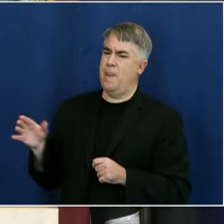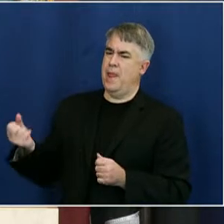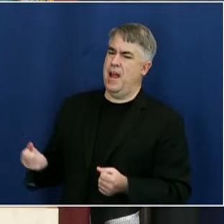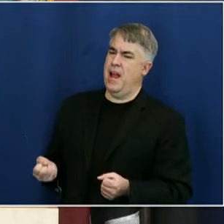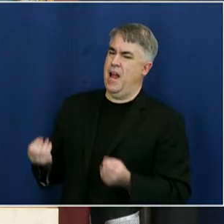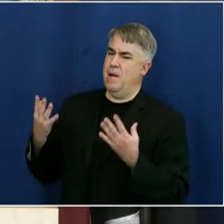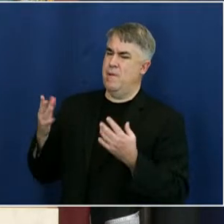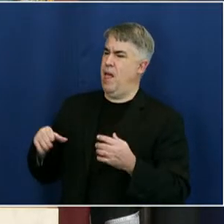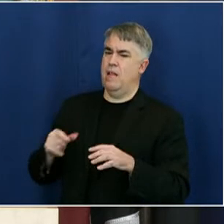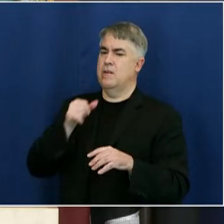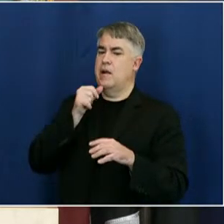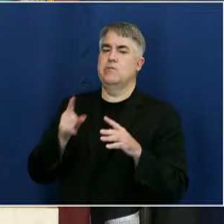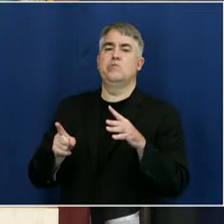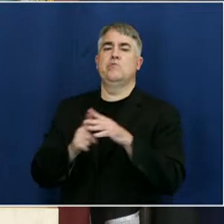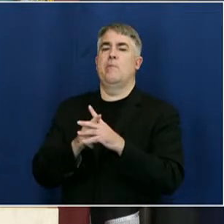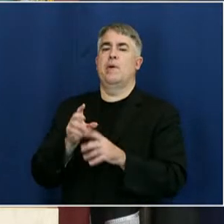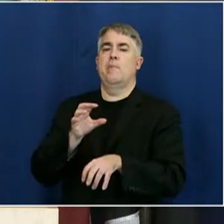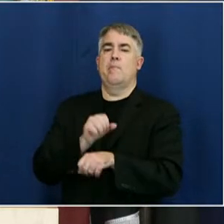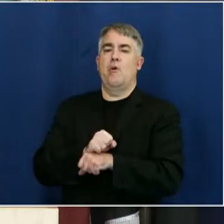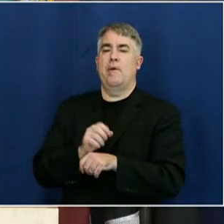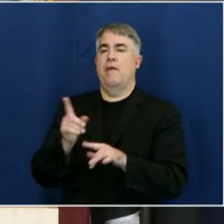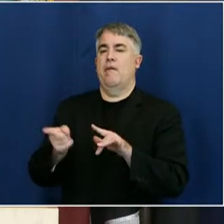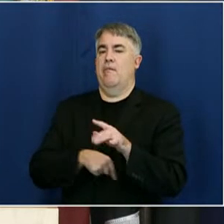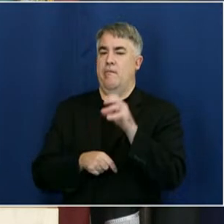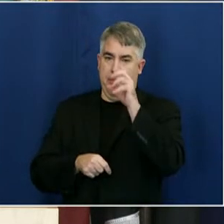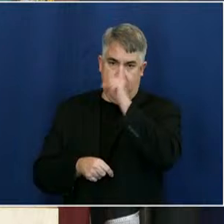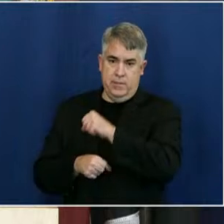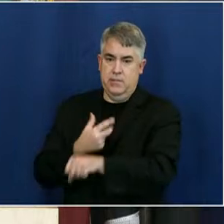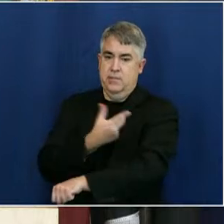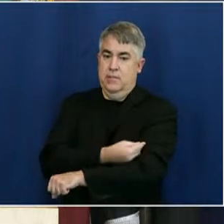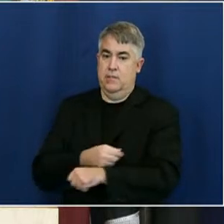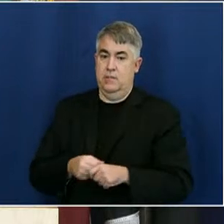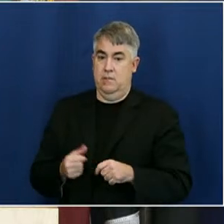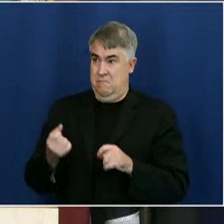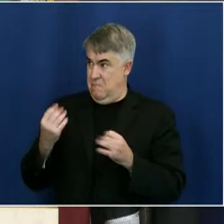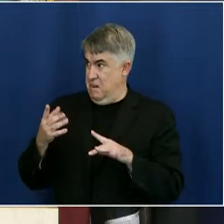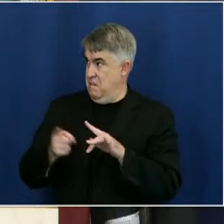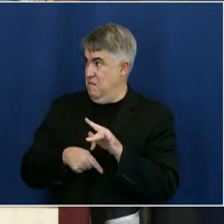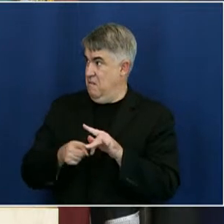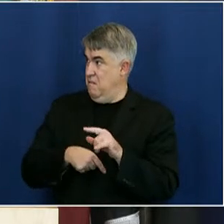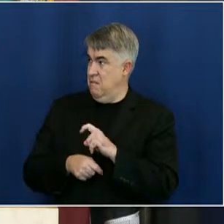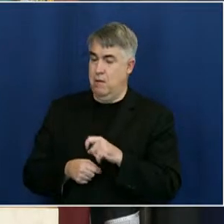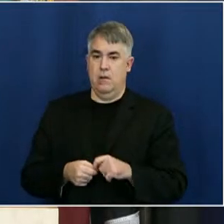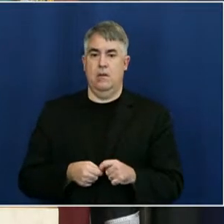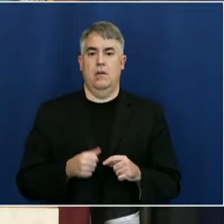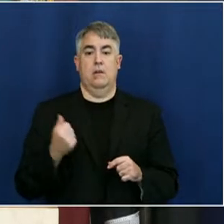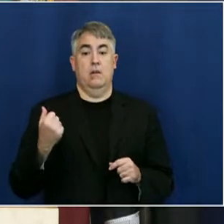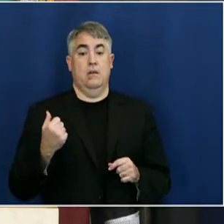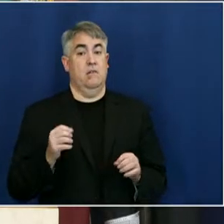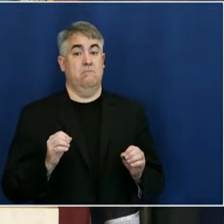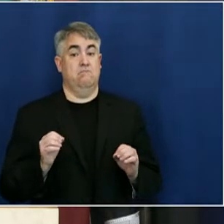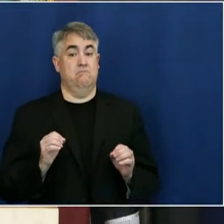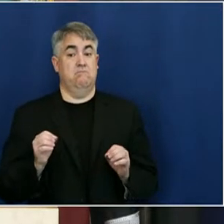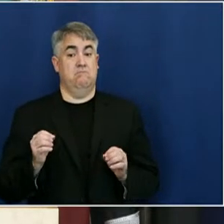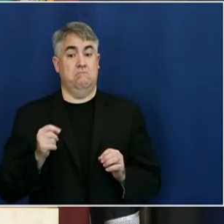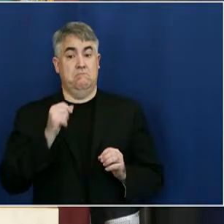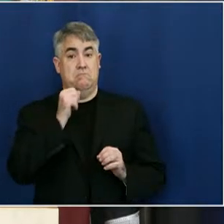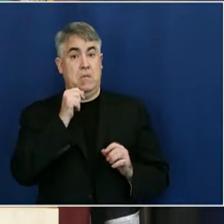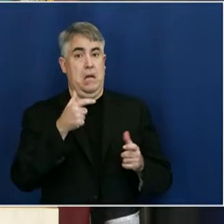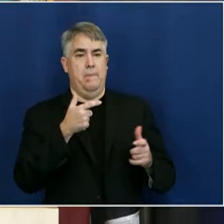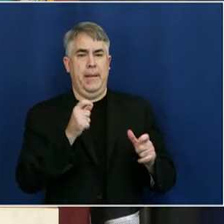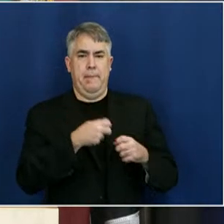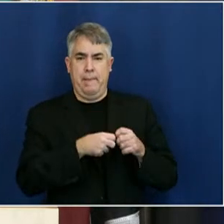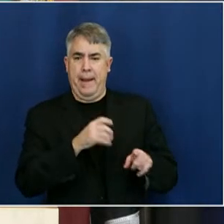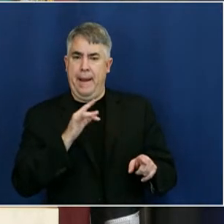the county noticed a significant problem with no-shows? Yeah, we haven't noticed any significant problem. There are always